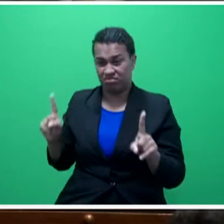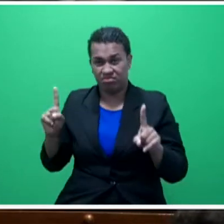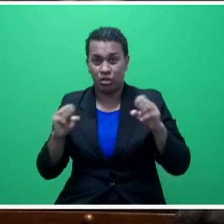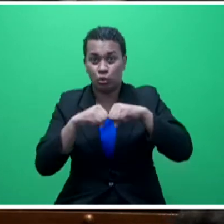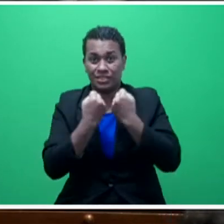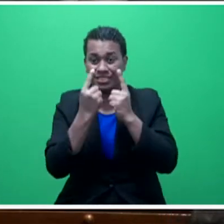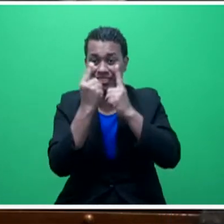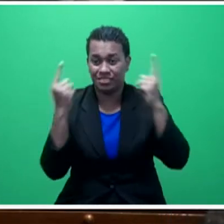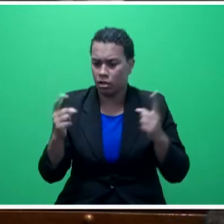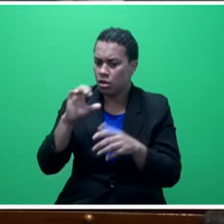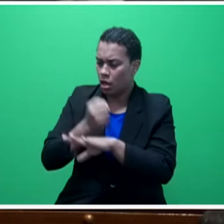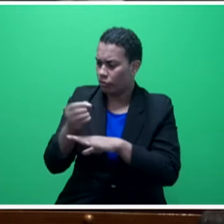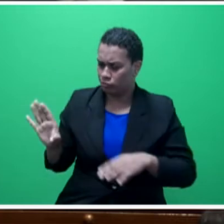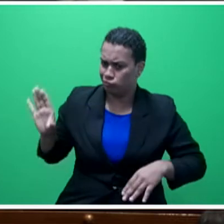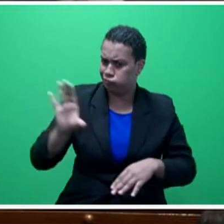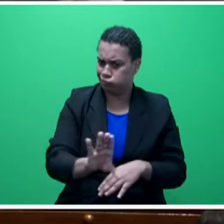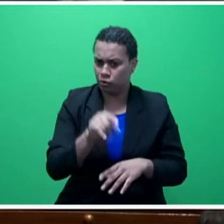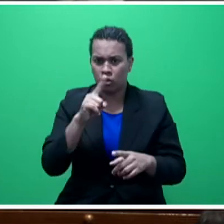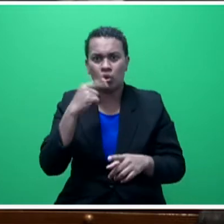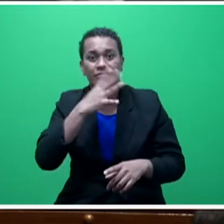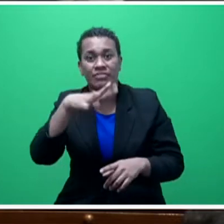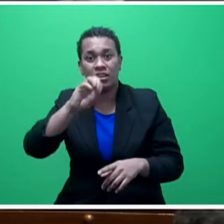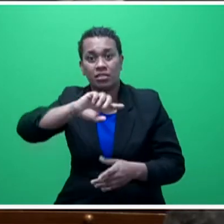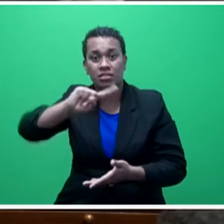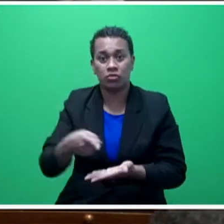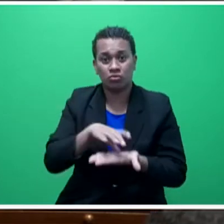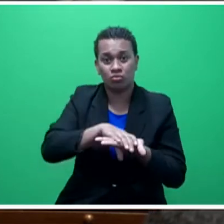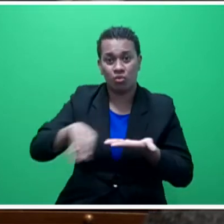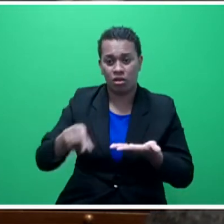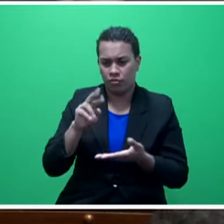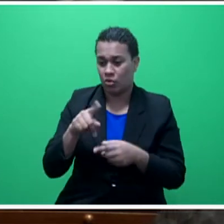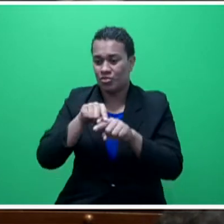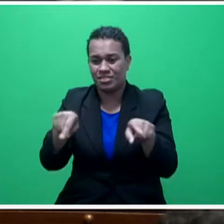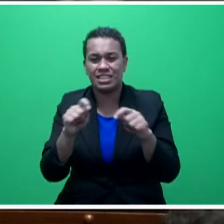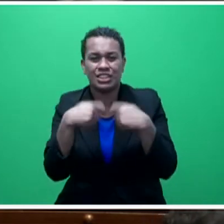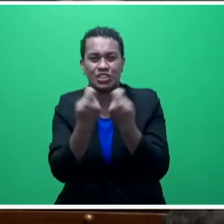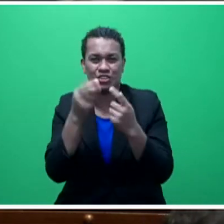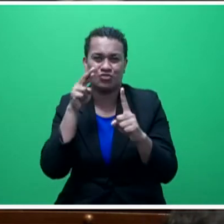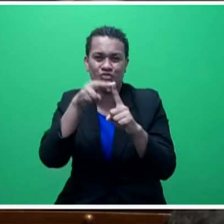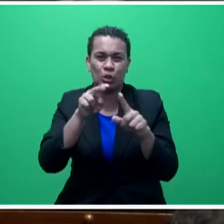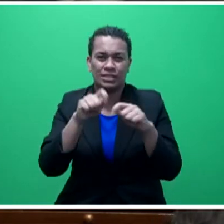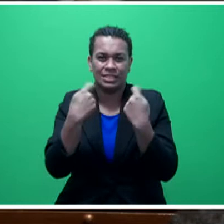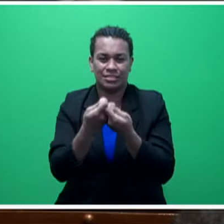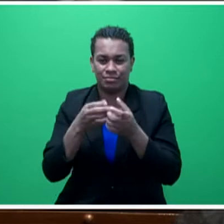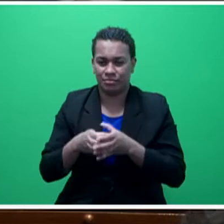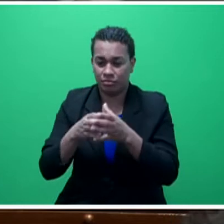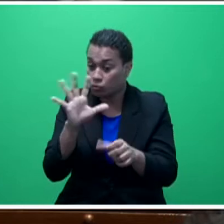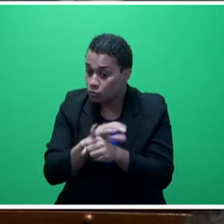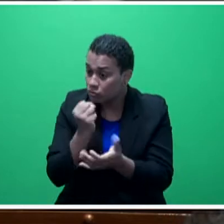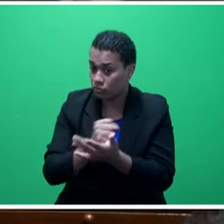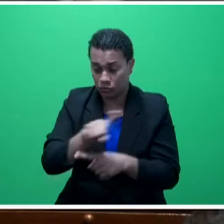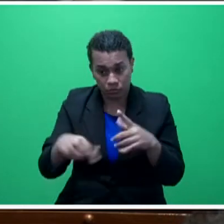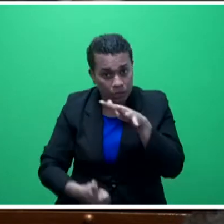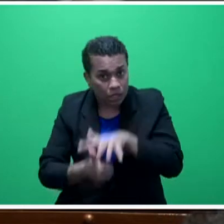of $150,000 for the upcoming fiscal year. Aligned to the government's commitment to ensure access to equal rights and justice, the